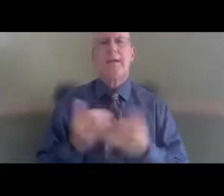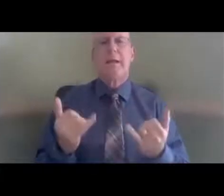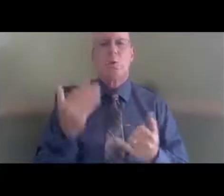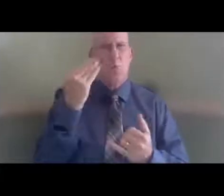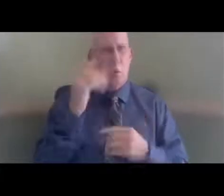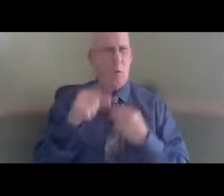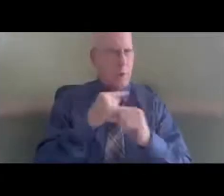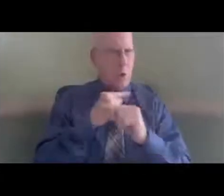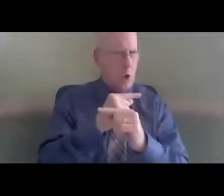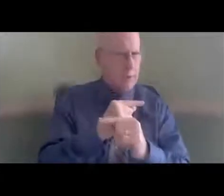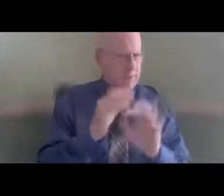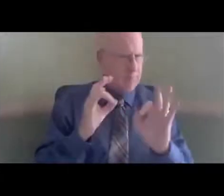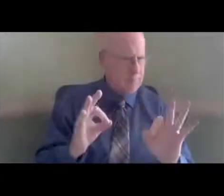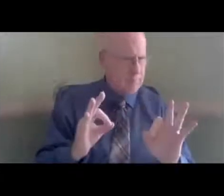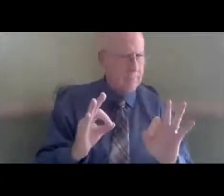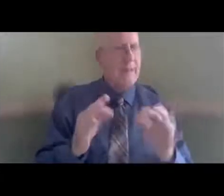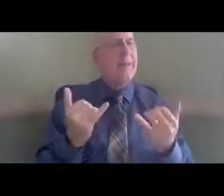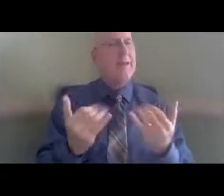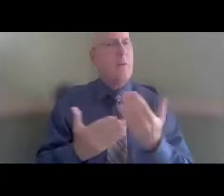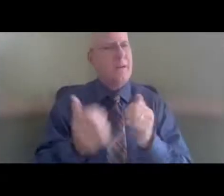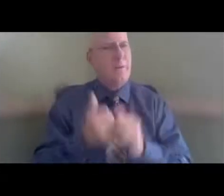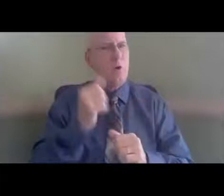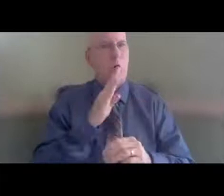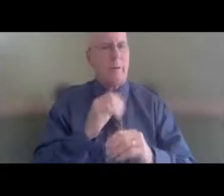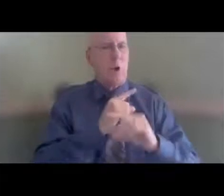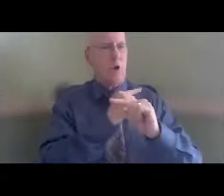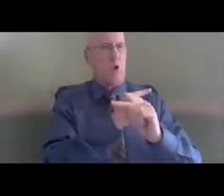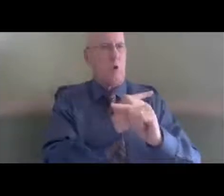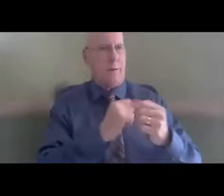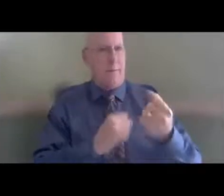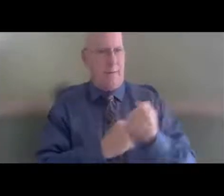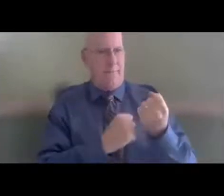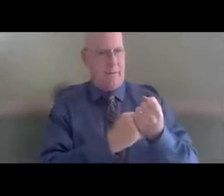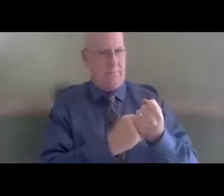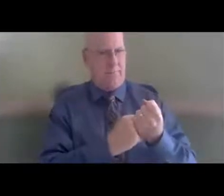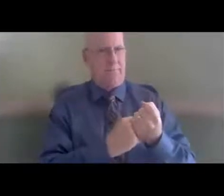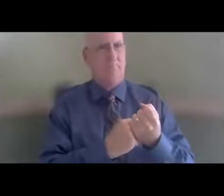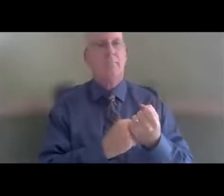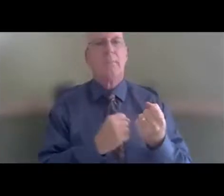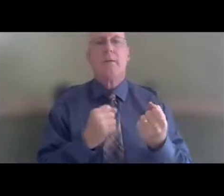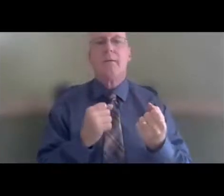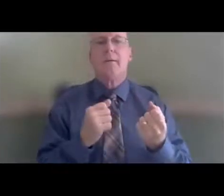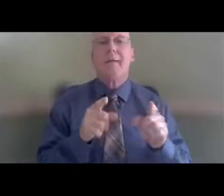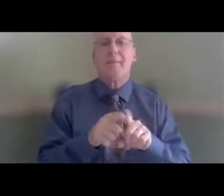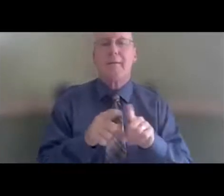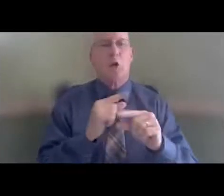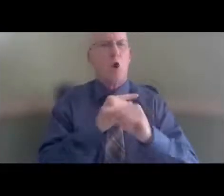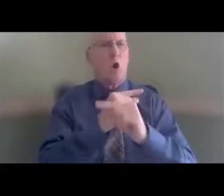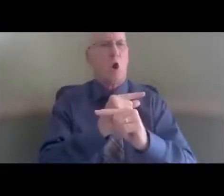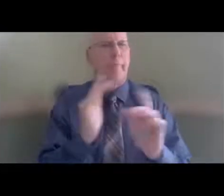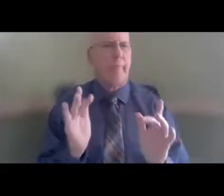about guardianship, it makes it easier to talk about guardian advocacy. And that's because it's almost like a guardianship